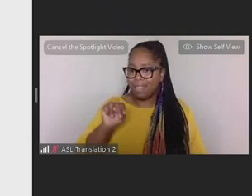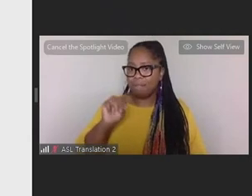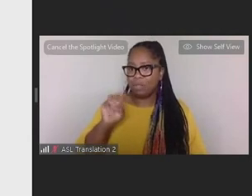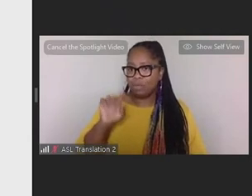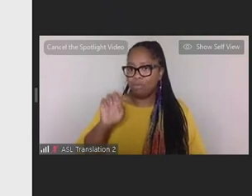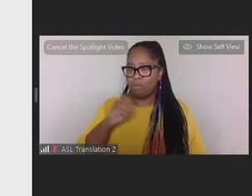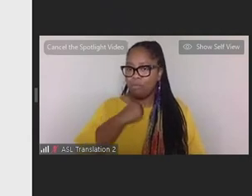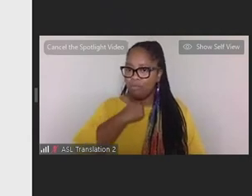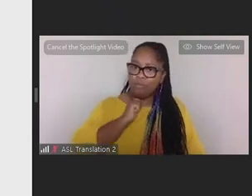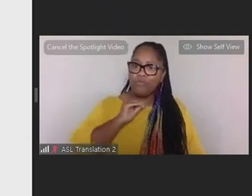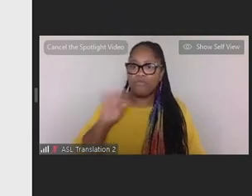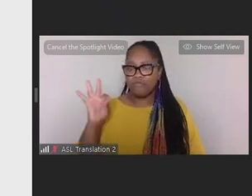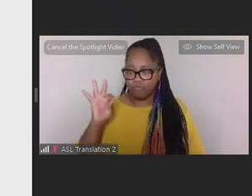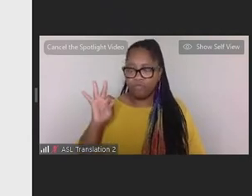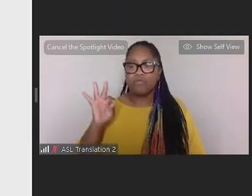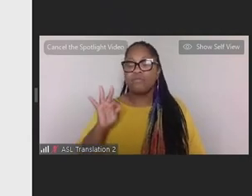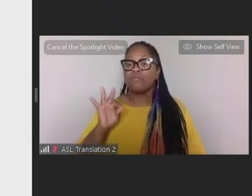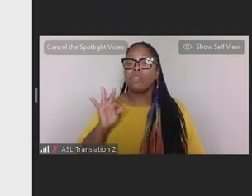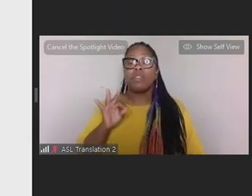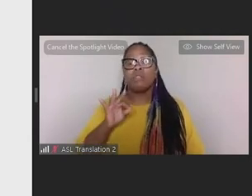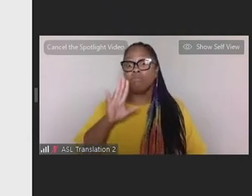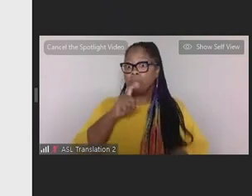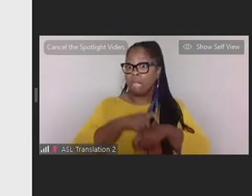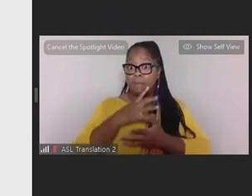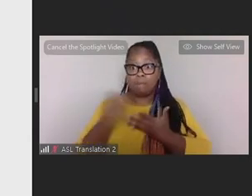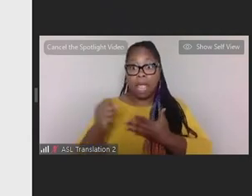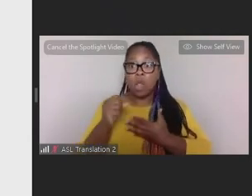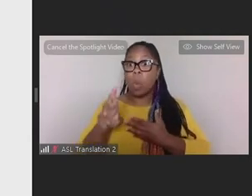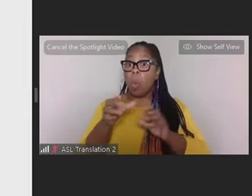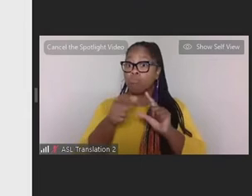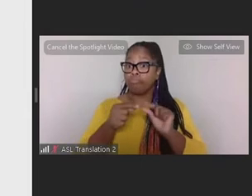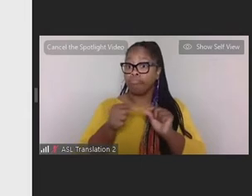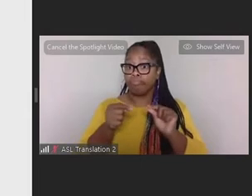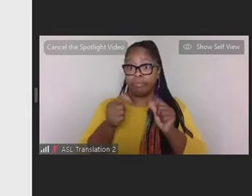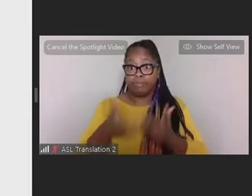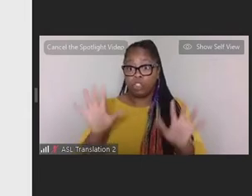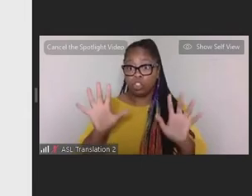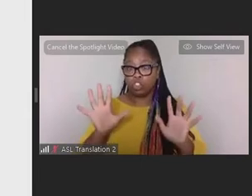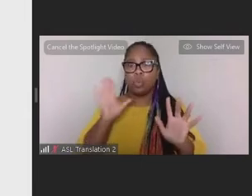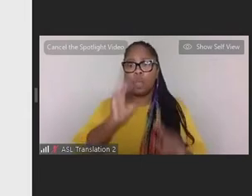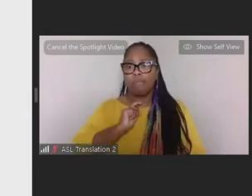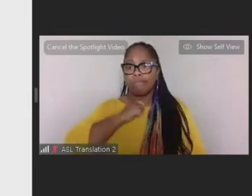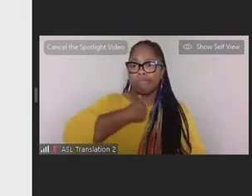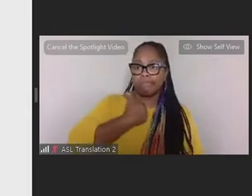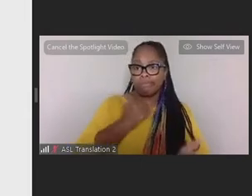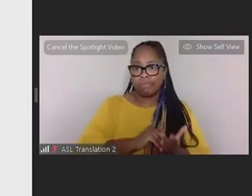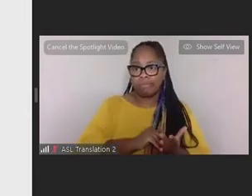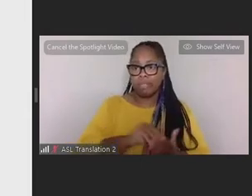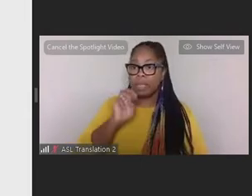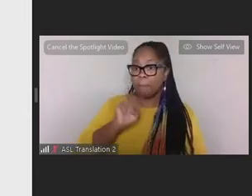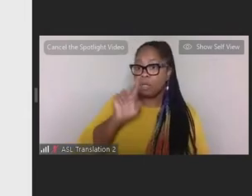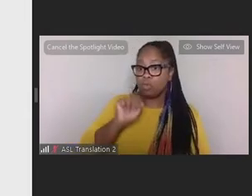testimony is complete or your 3 minutes have expired, you will be muted again. Please note that muting and